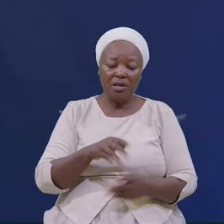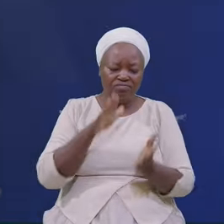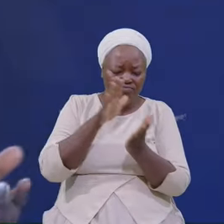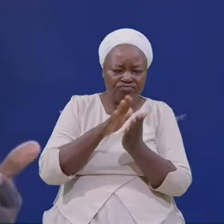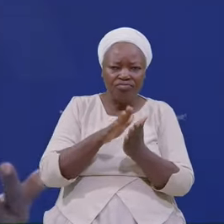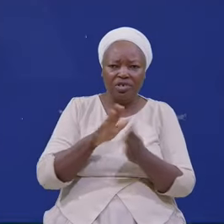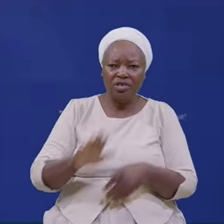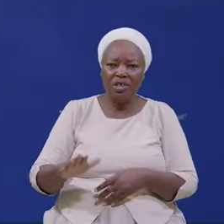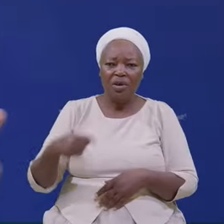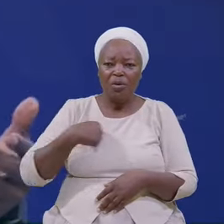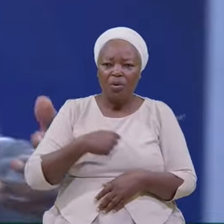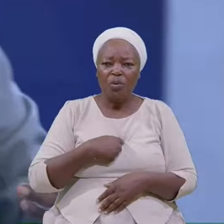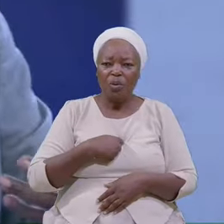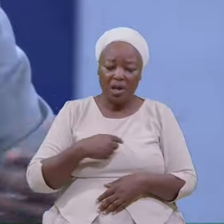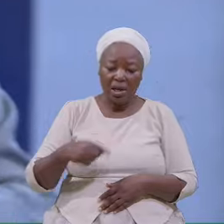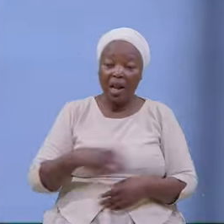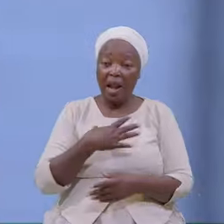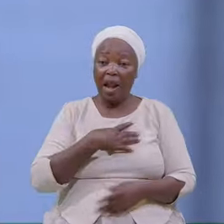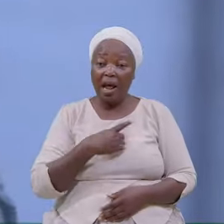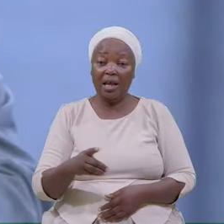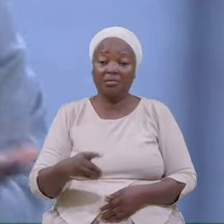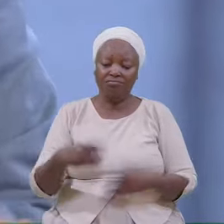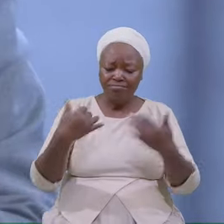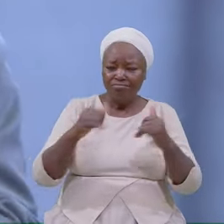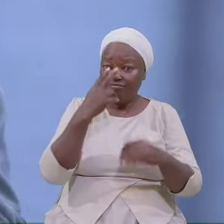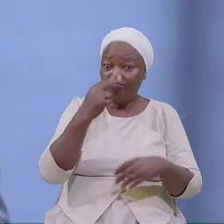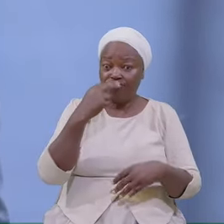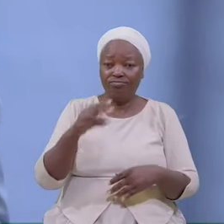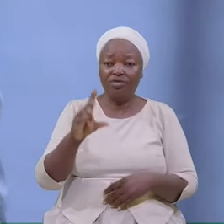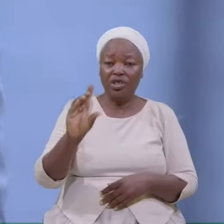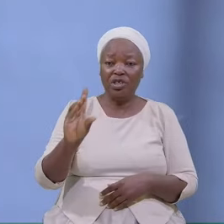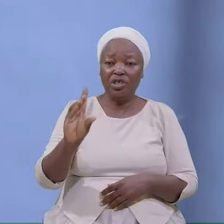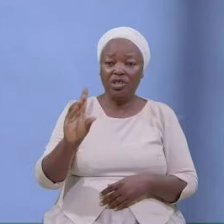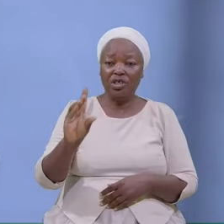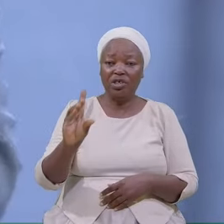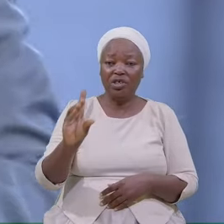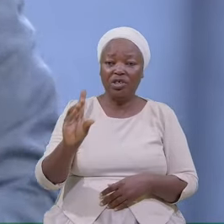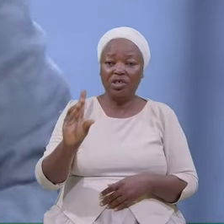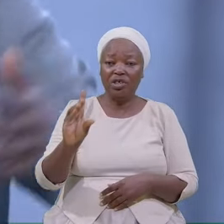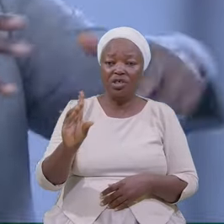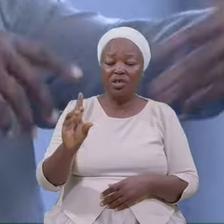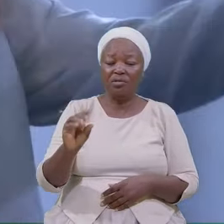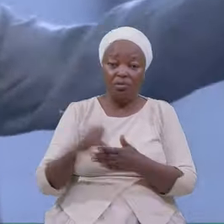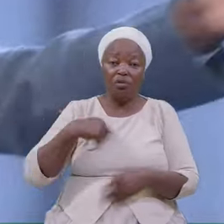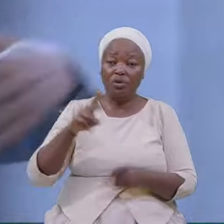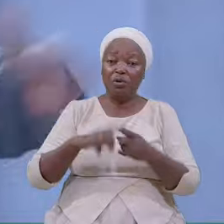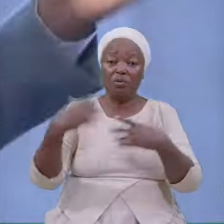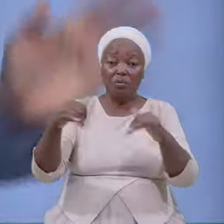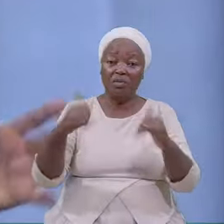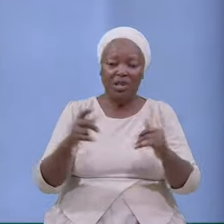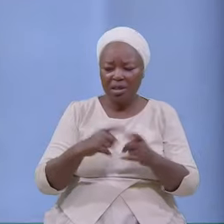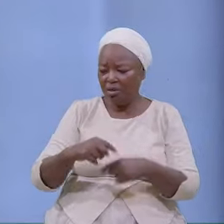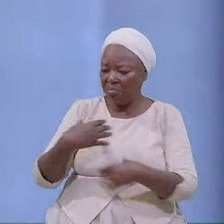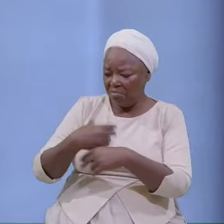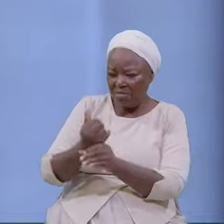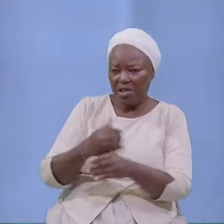like dogs. We like, you know, those things. And it's easier now because they don't have to carve it. They can just manufacture it